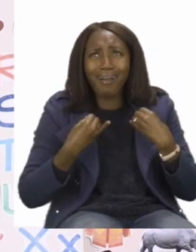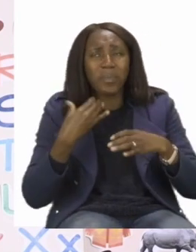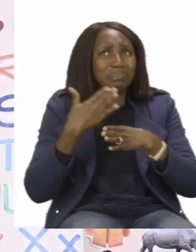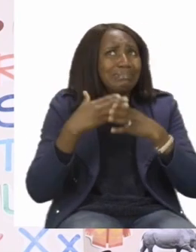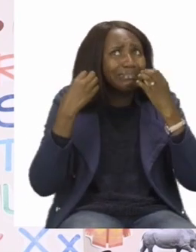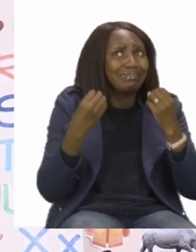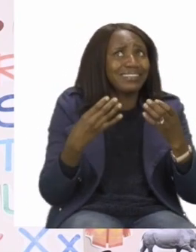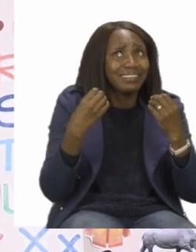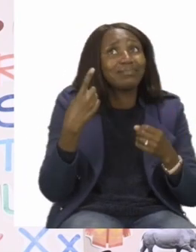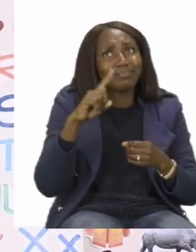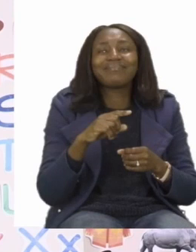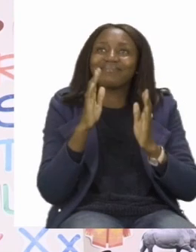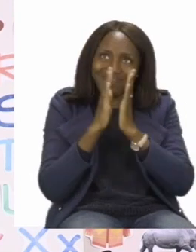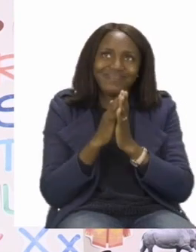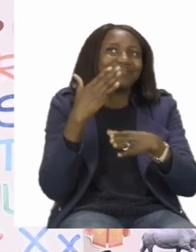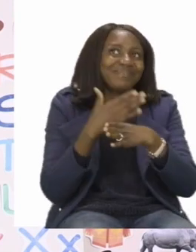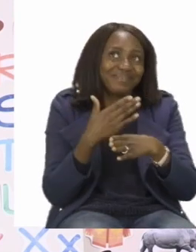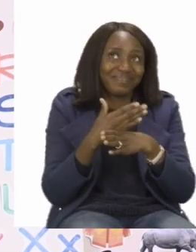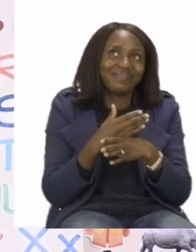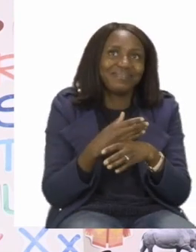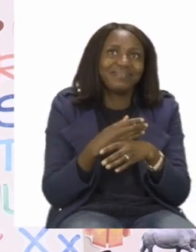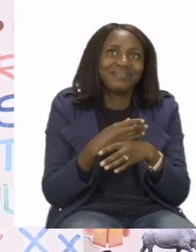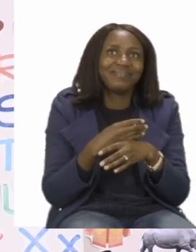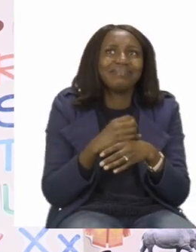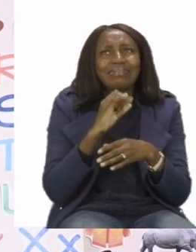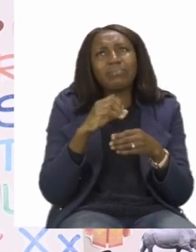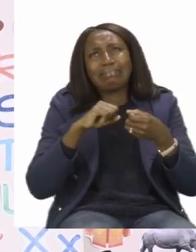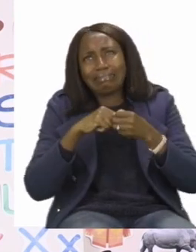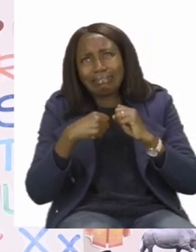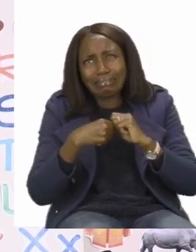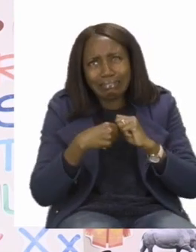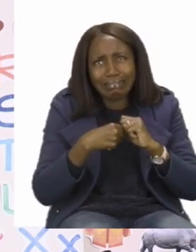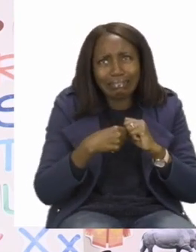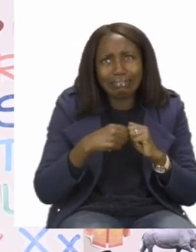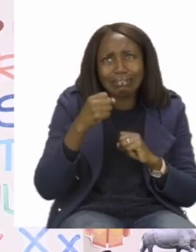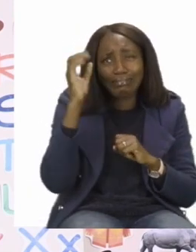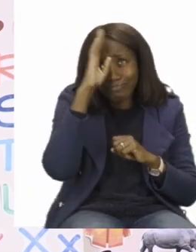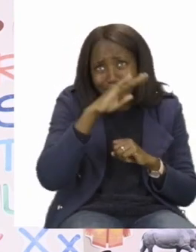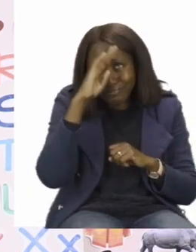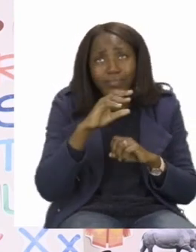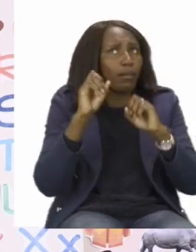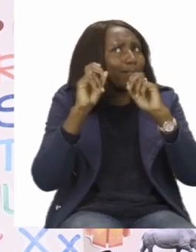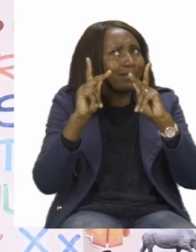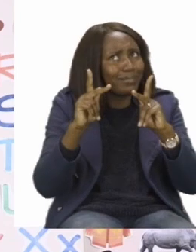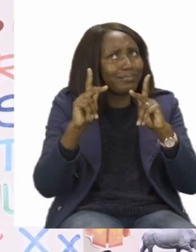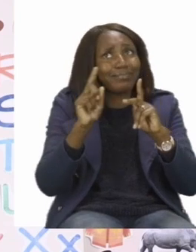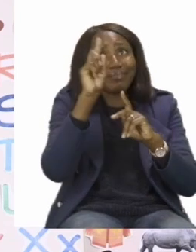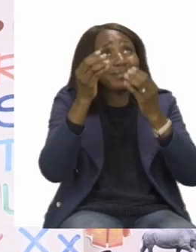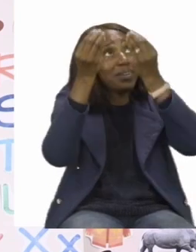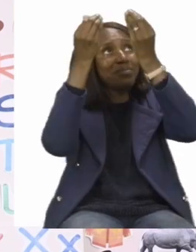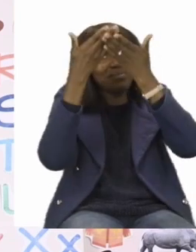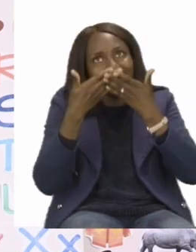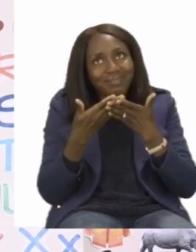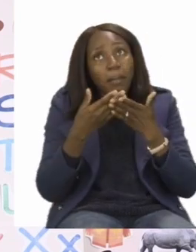but I'm sure you can do it. If you are struggling or you forgot what to do, that's okay. You can always ask an adult